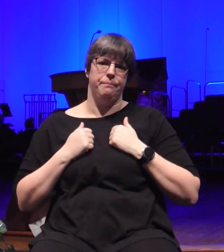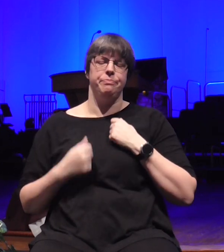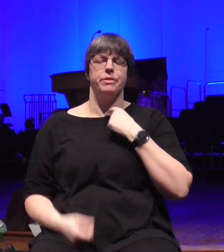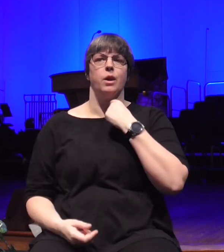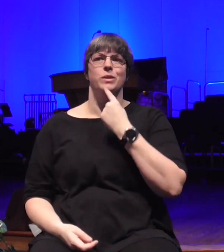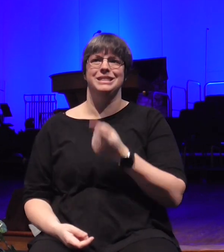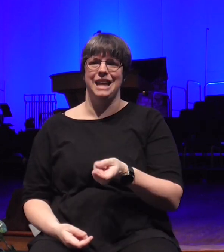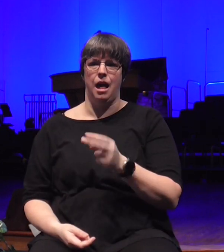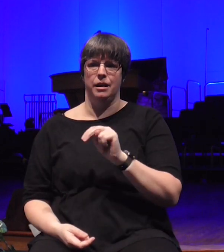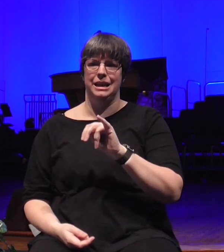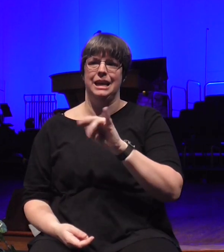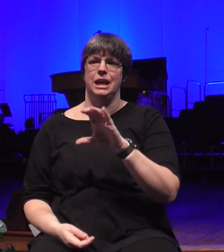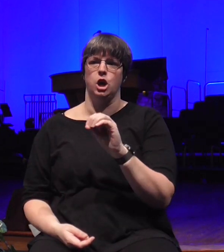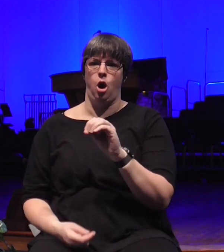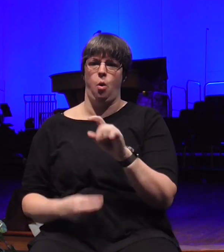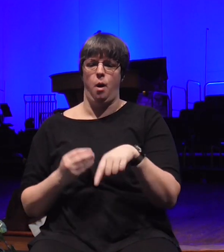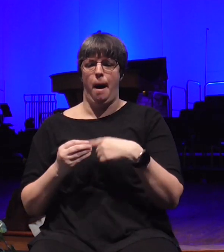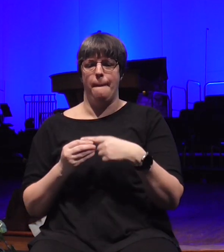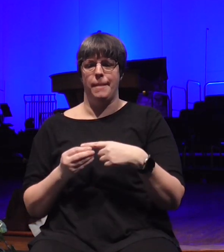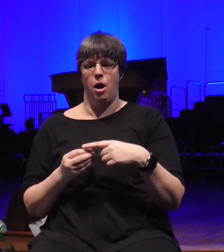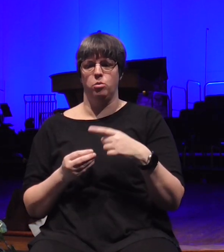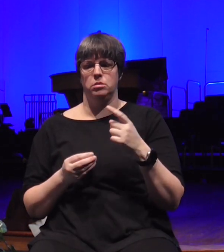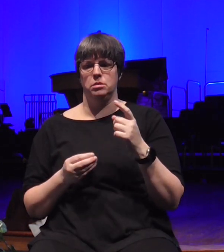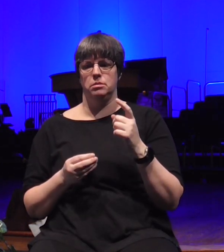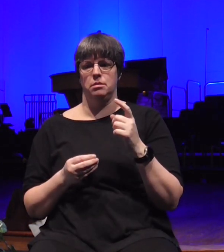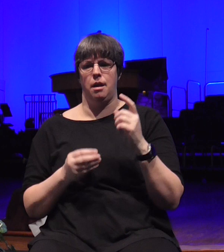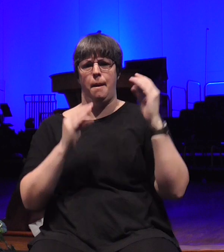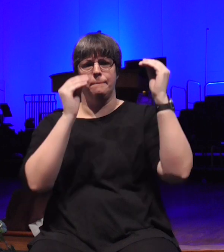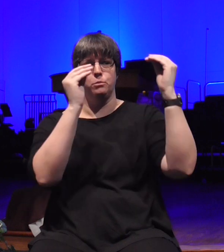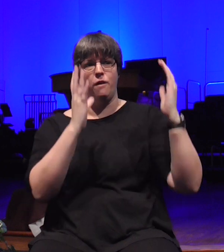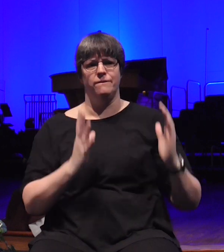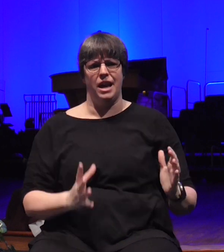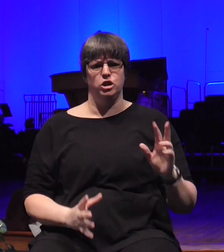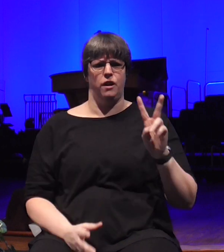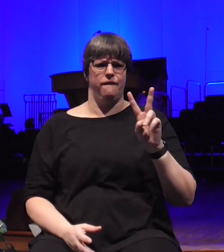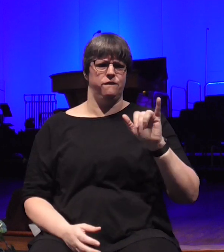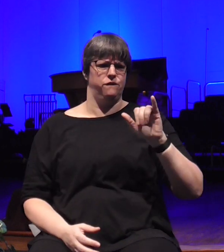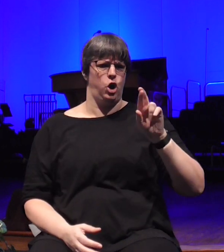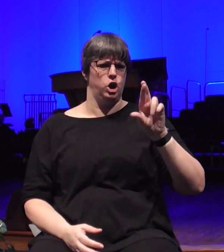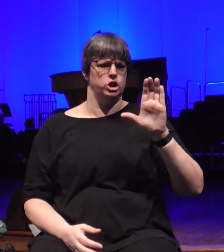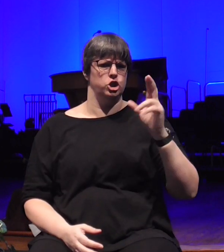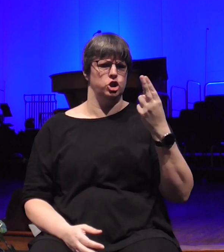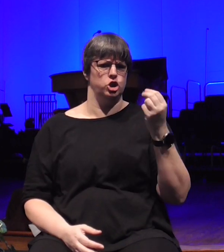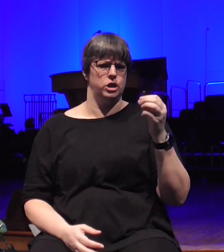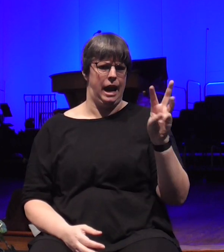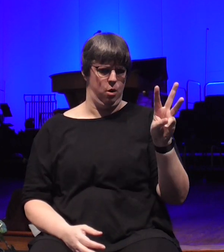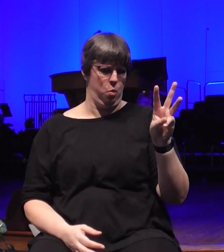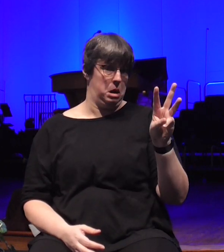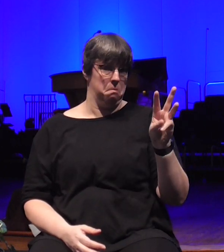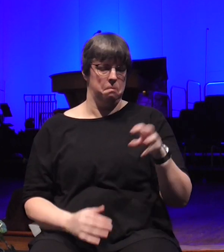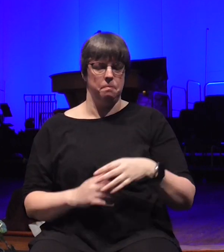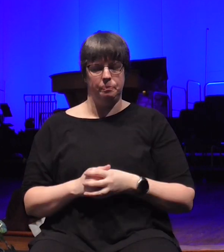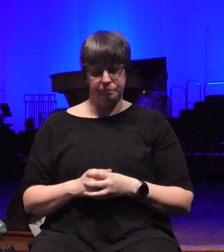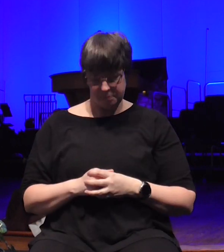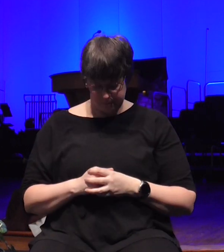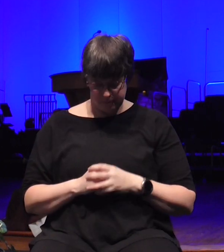him about Professor Virchow. Maybe you remember me telling you about this long ago, but Professor